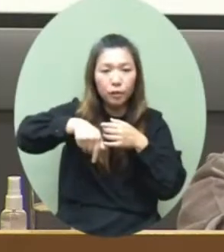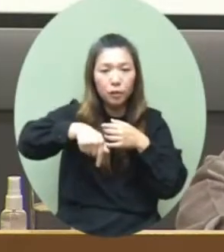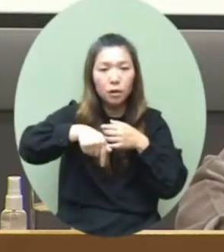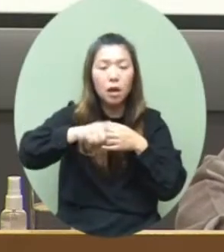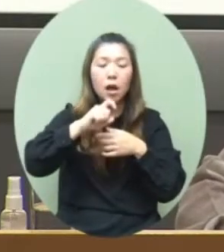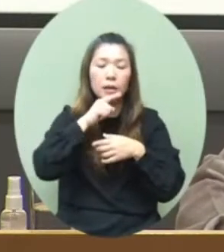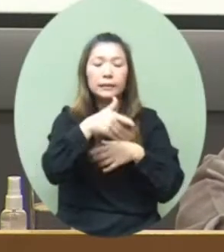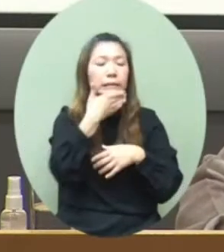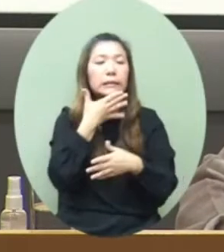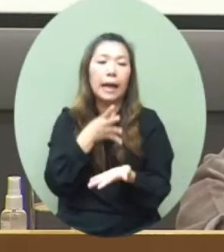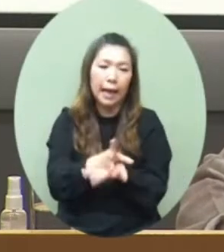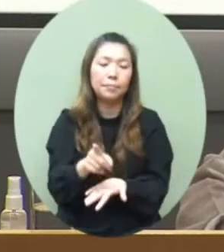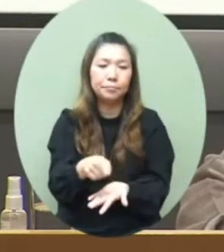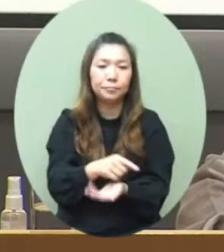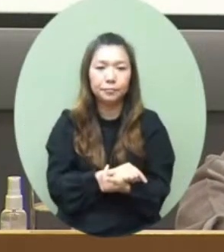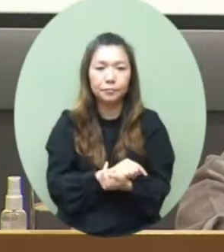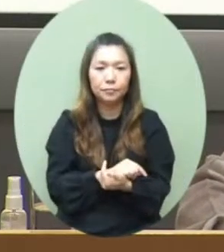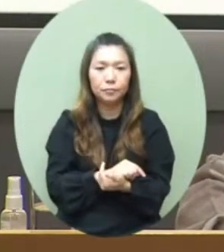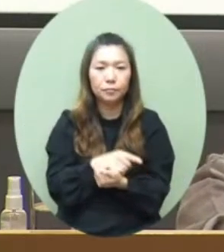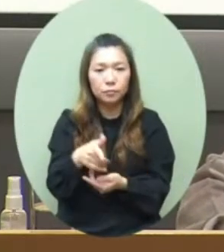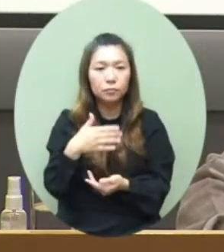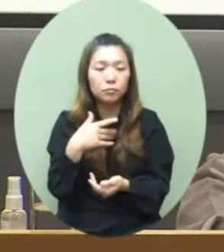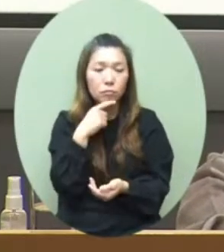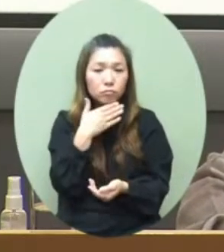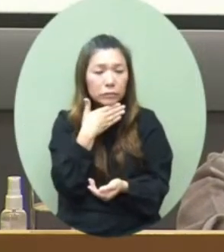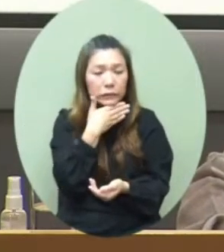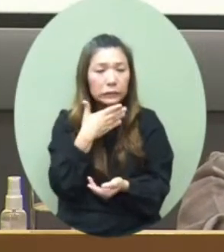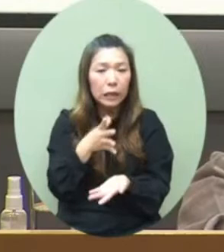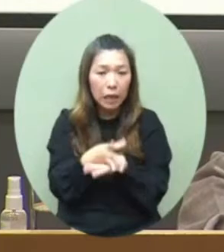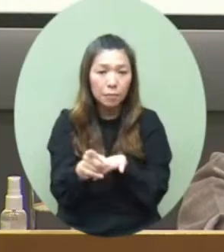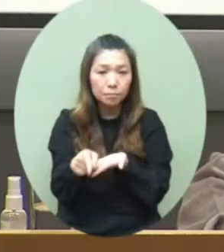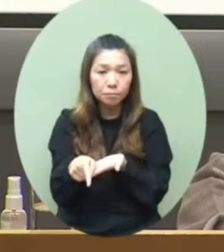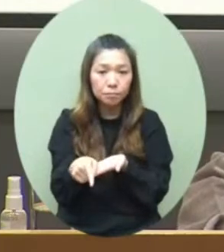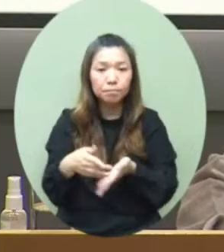area dedicated to youth entrepreneurs.